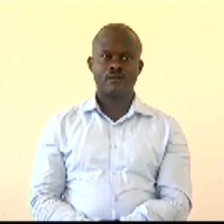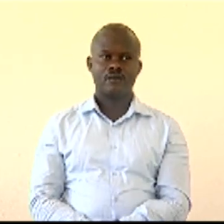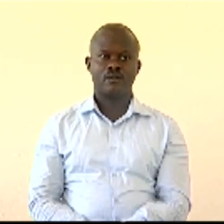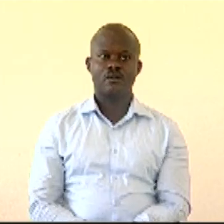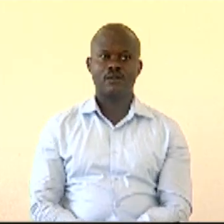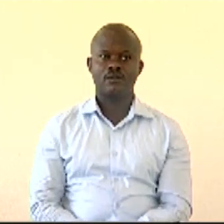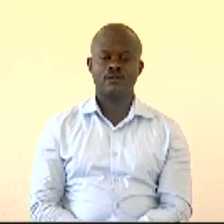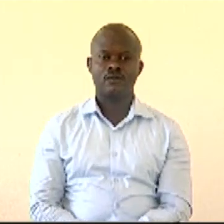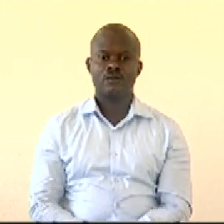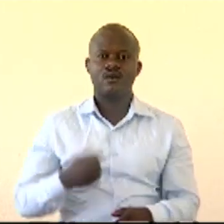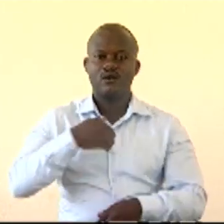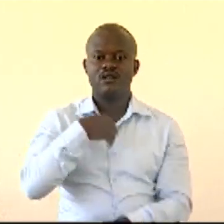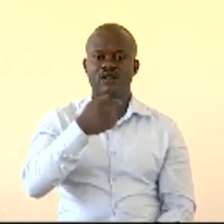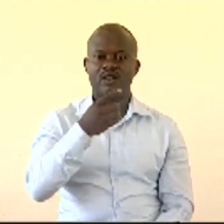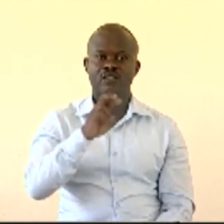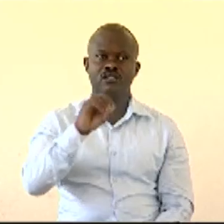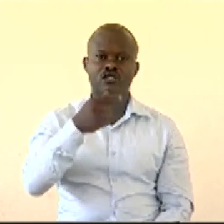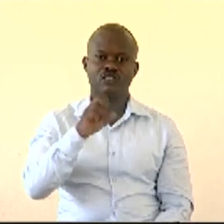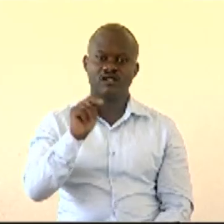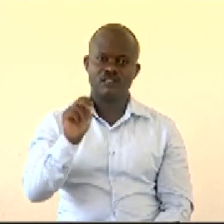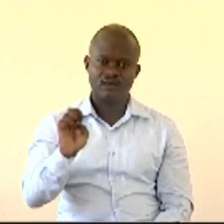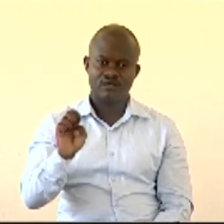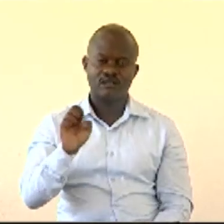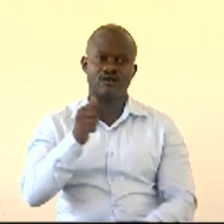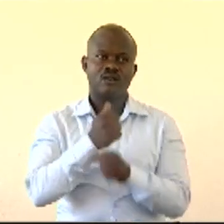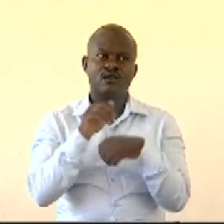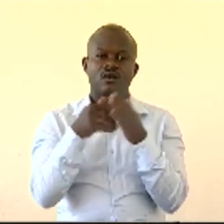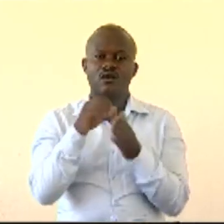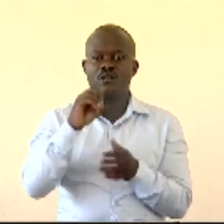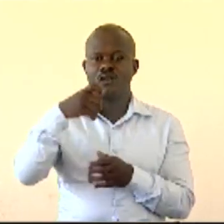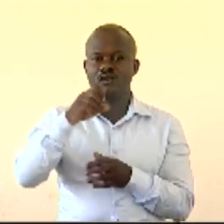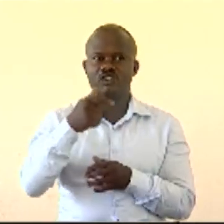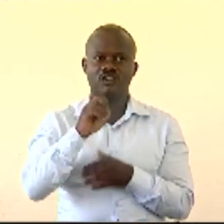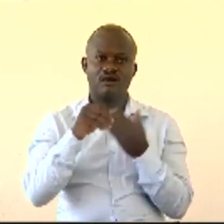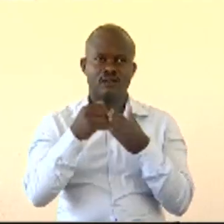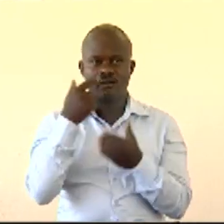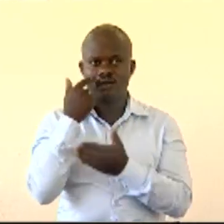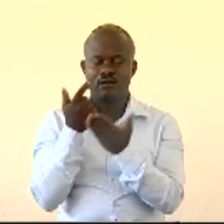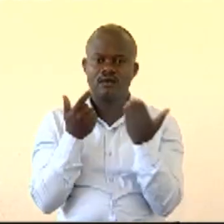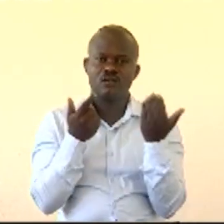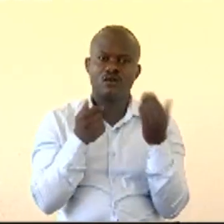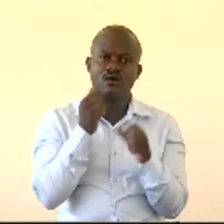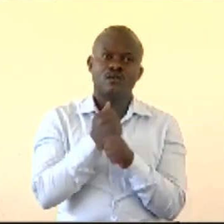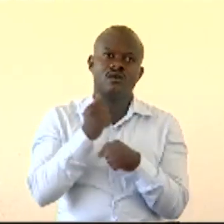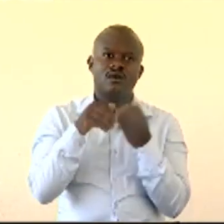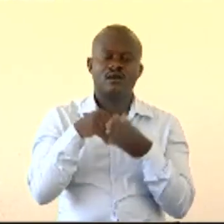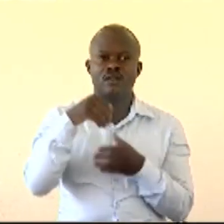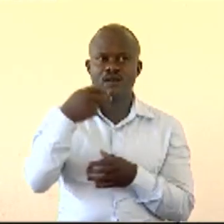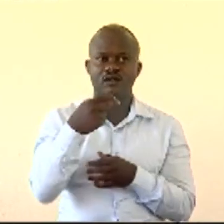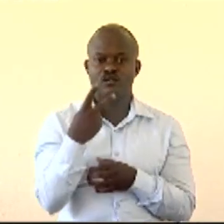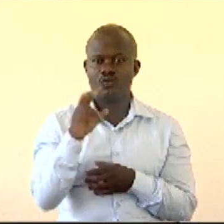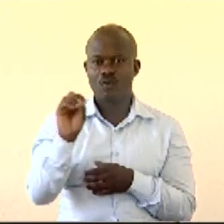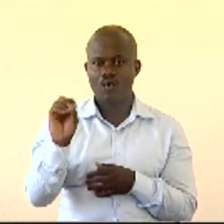hydrogen, which is a gas, reacting with oxygen, which is also a gas, to produce